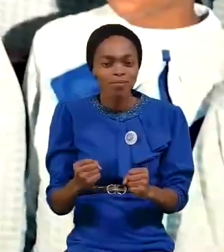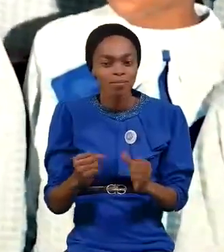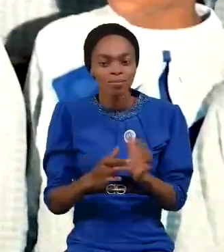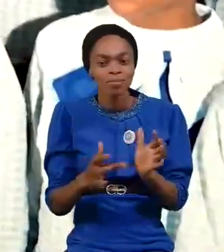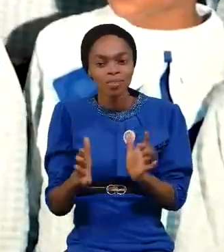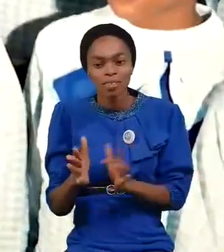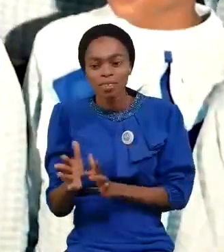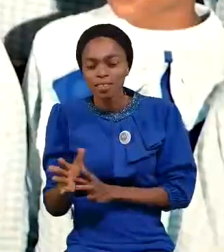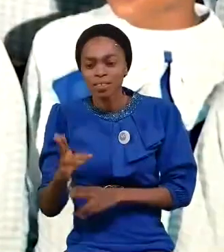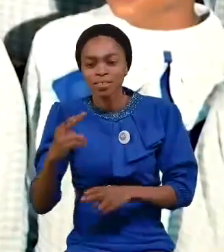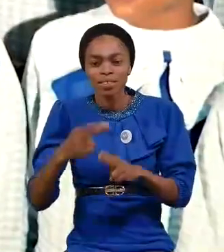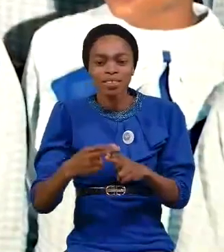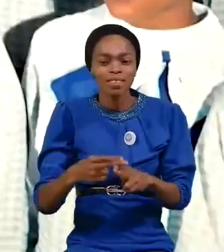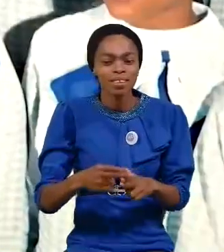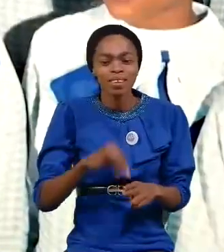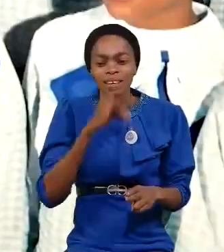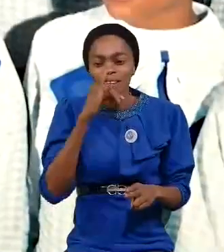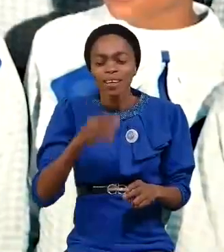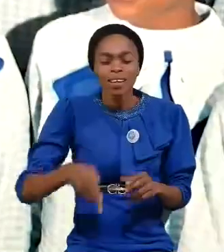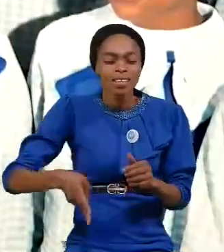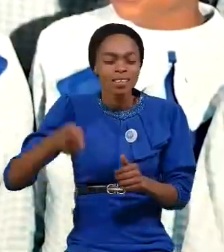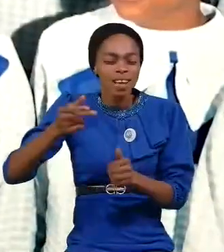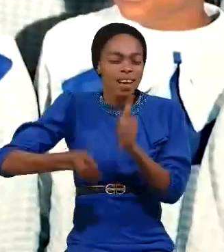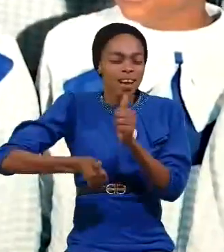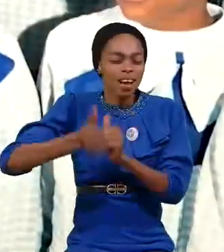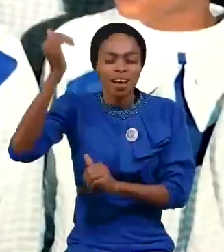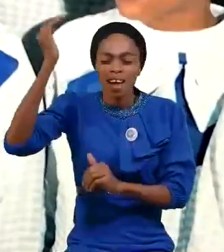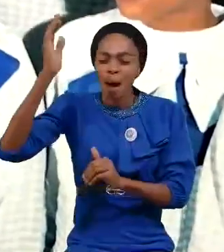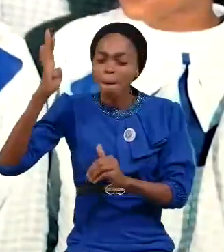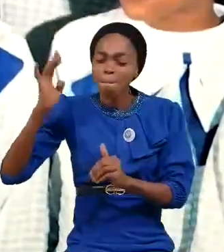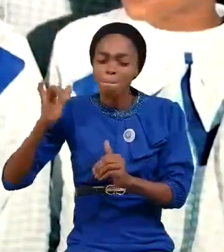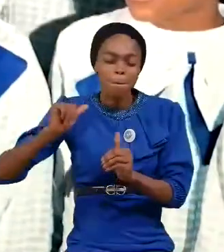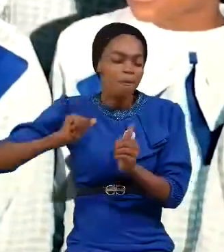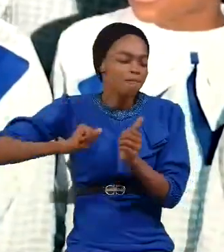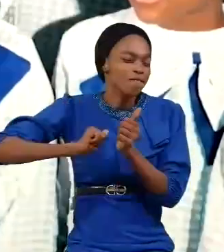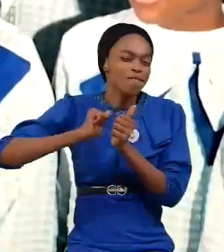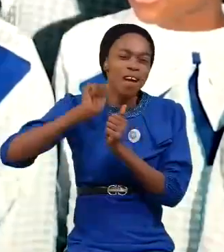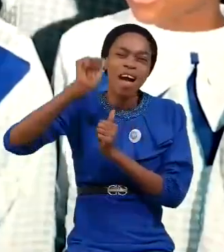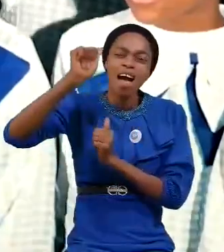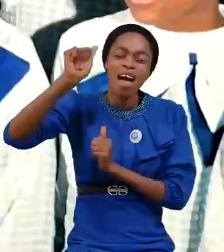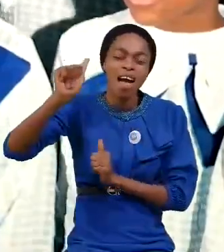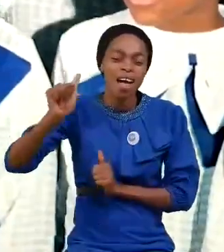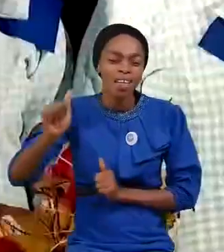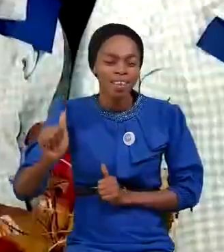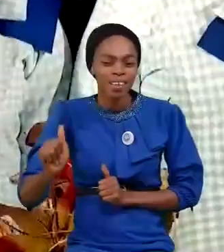Jesus' name is higher by far.